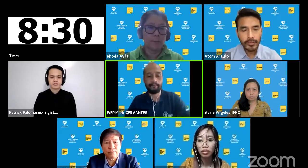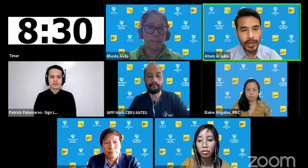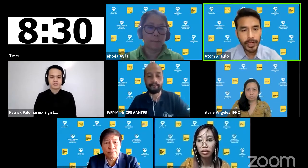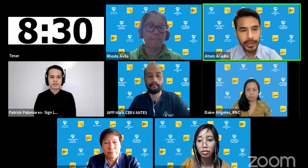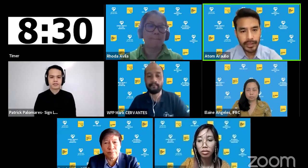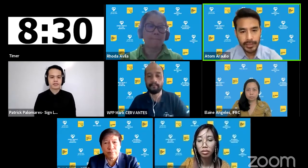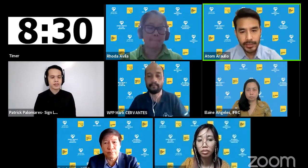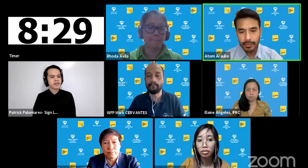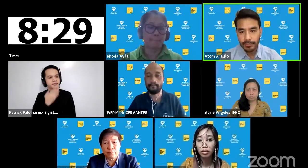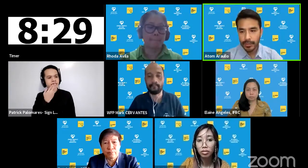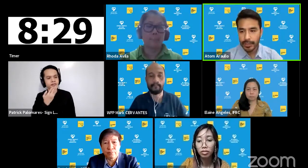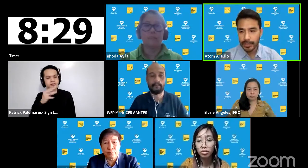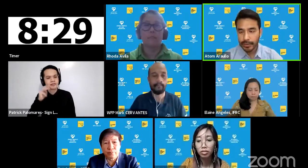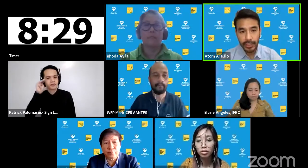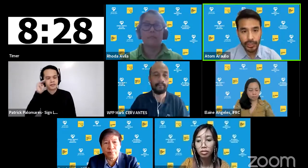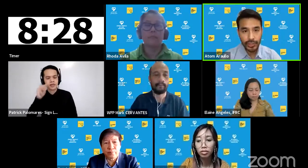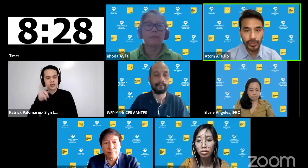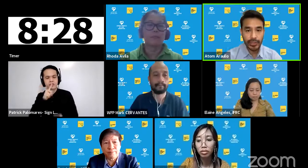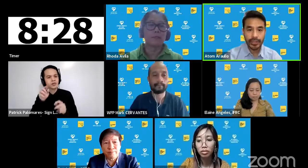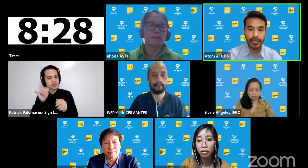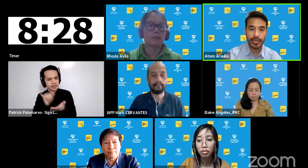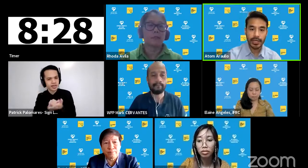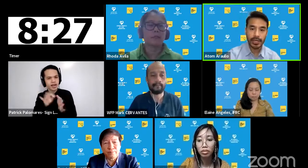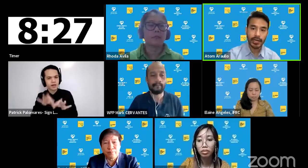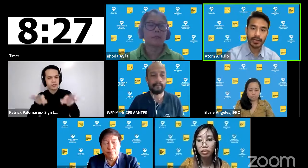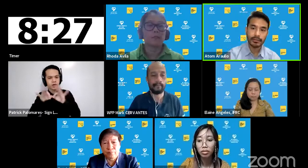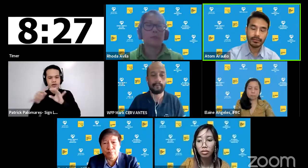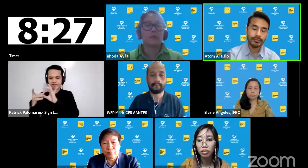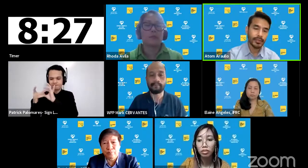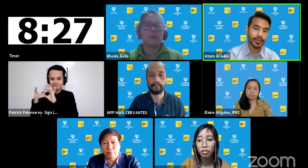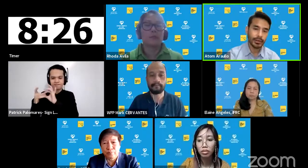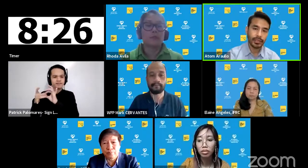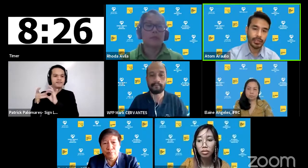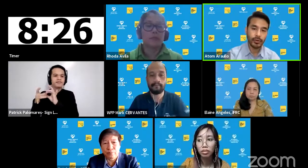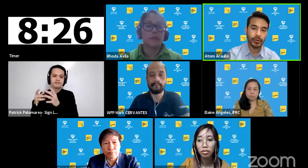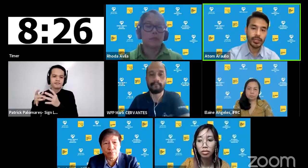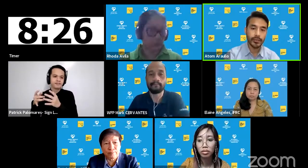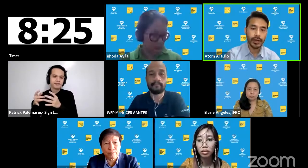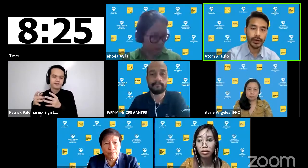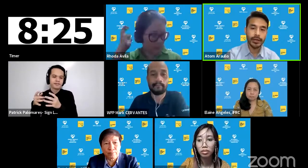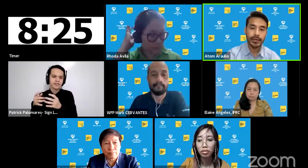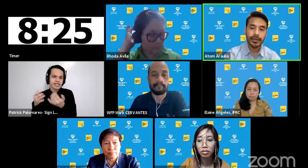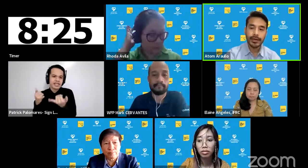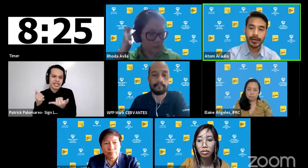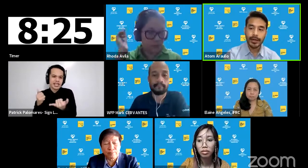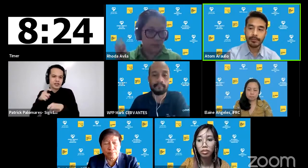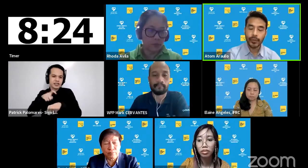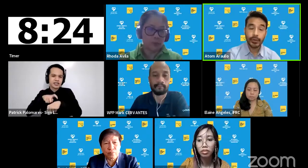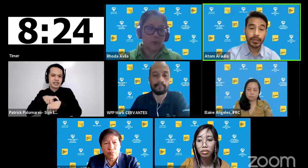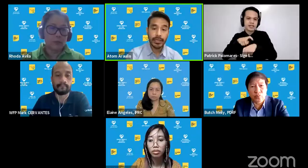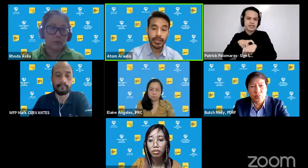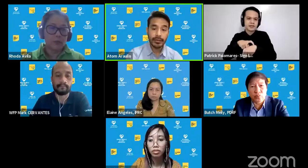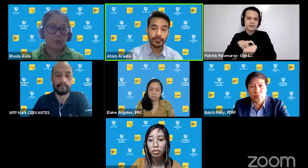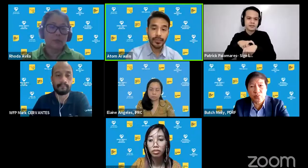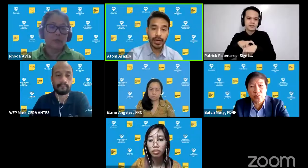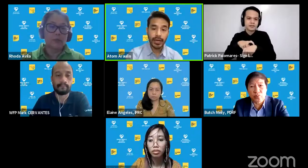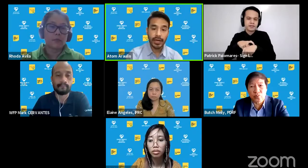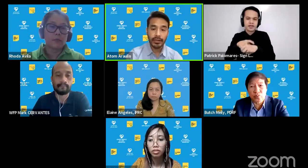Thank you, Mark. That's really important, coordination during these these moments where